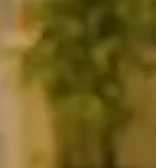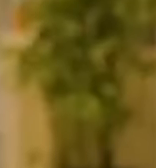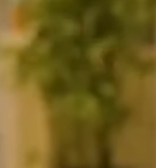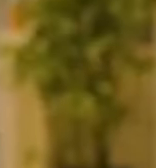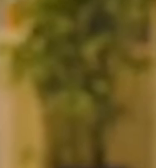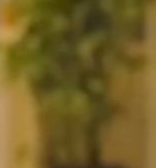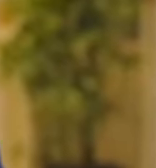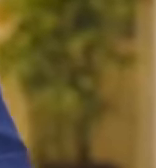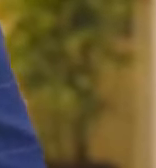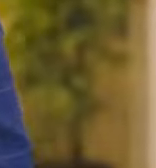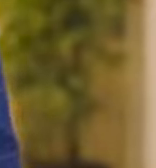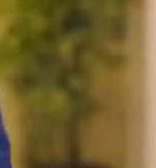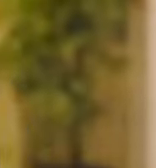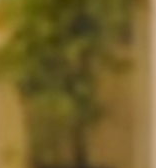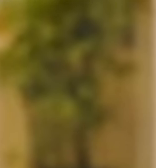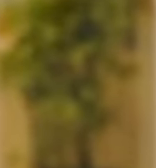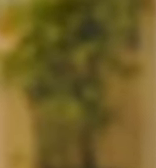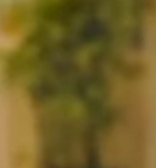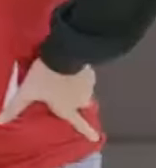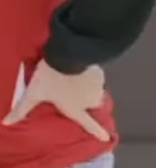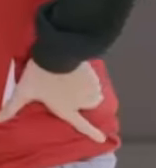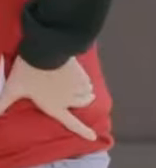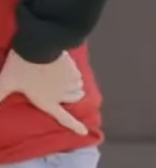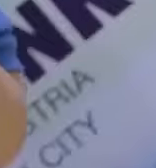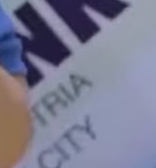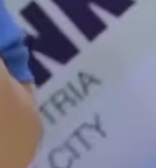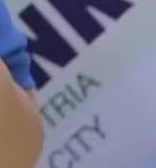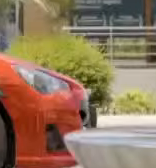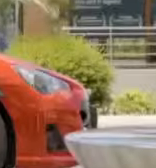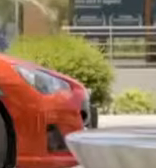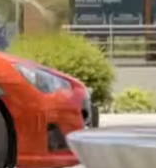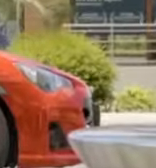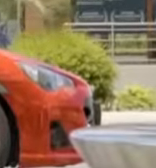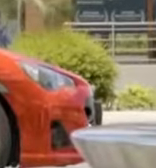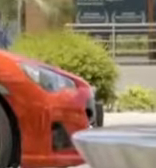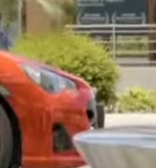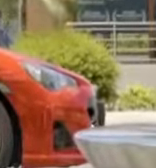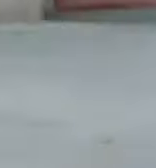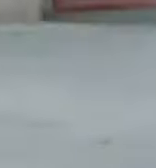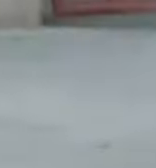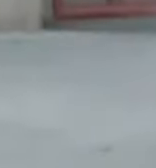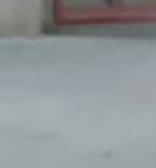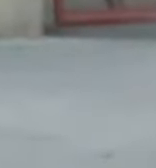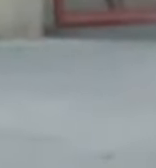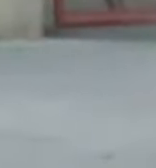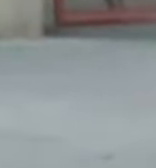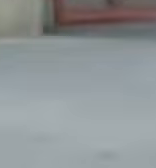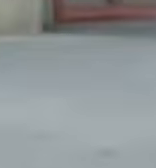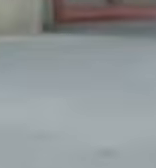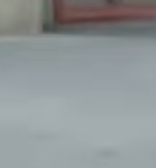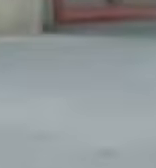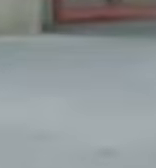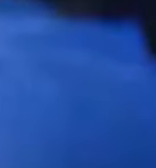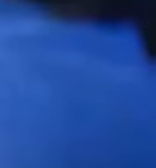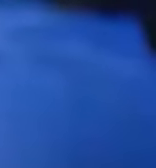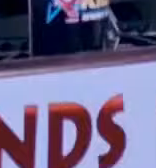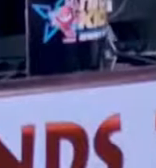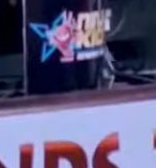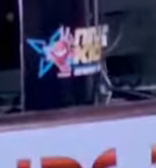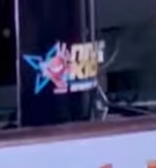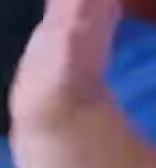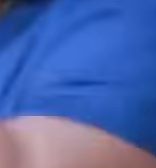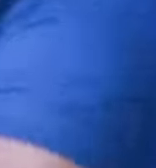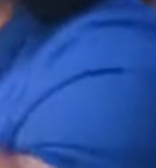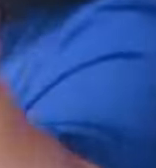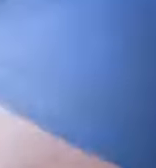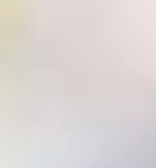sa'yo. Lagi tayong magkalaban online, pero sa real world, kakampi mo kong tunay. I'm your bestie! Laging susuporta sa